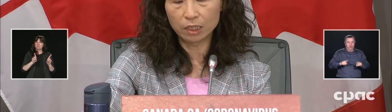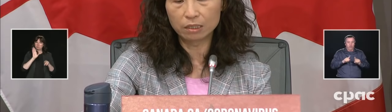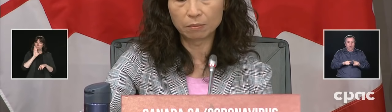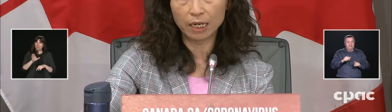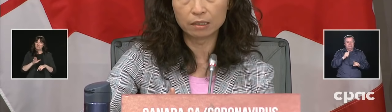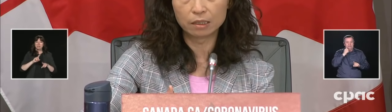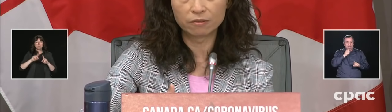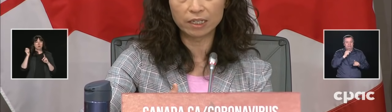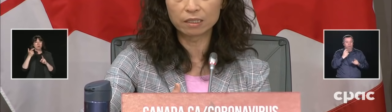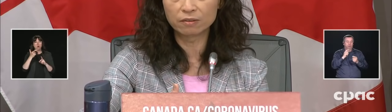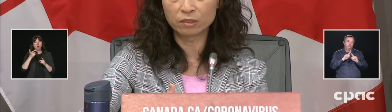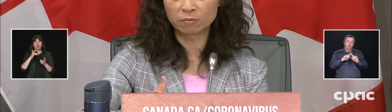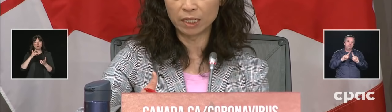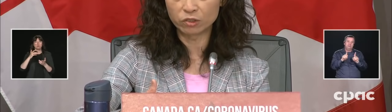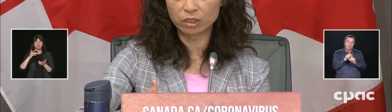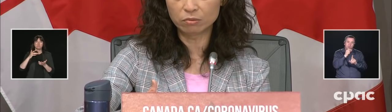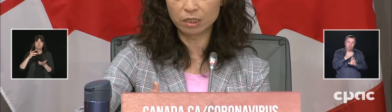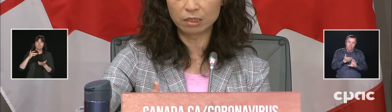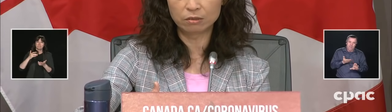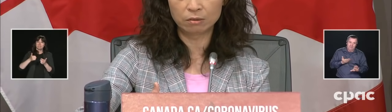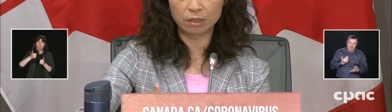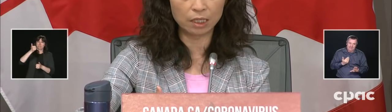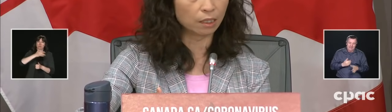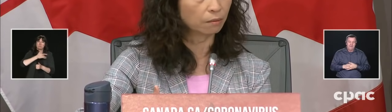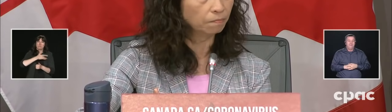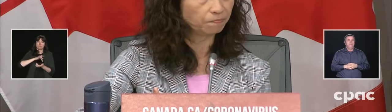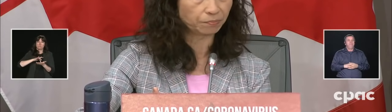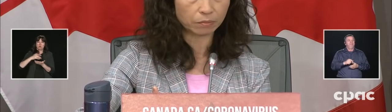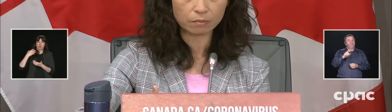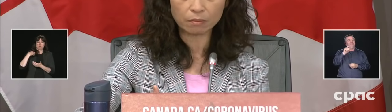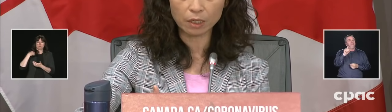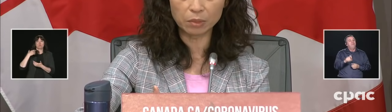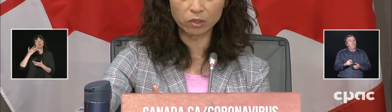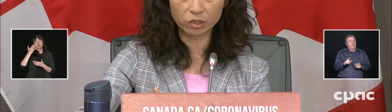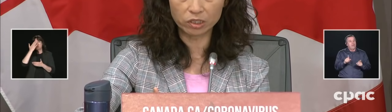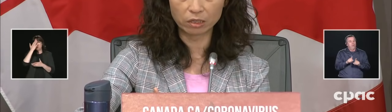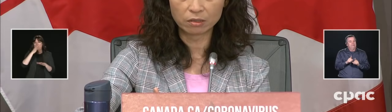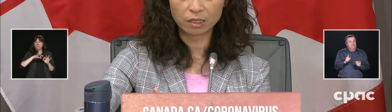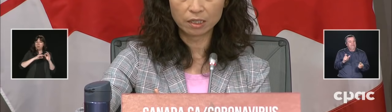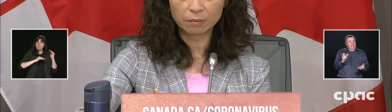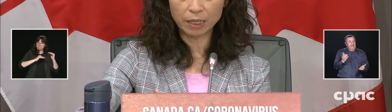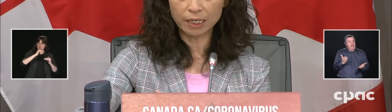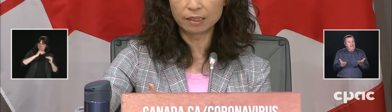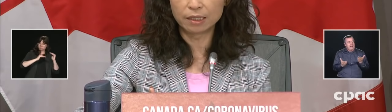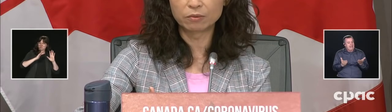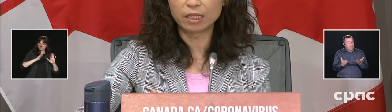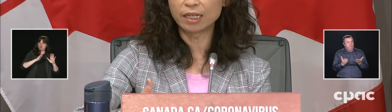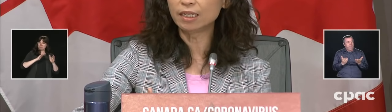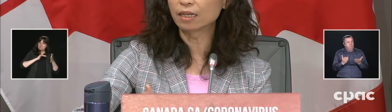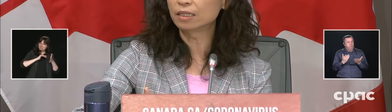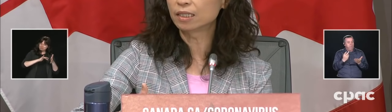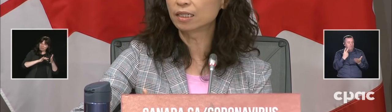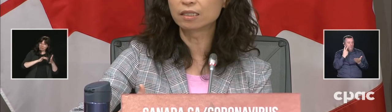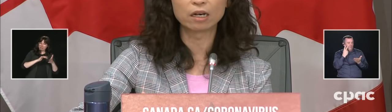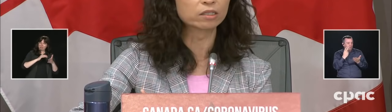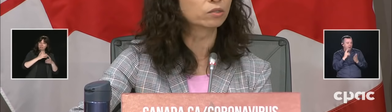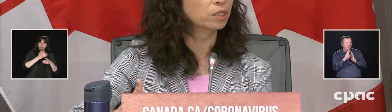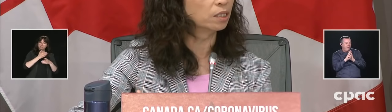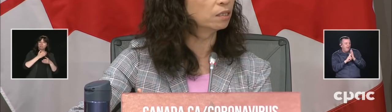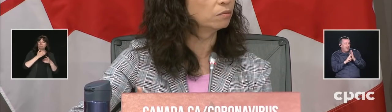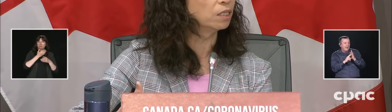with that we need to balance the effectiveness of measures. We need to study them, but also balancing with any